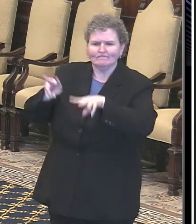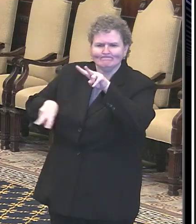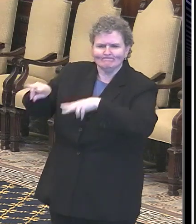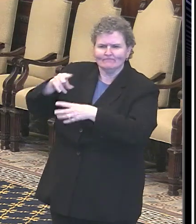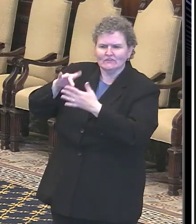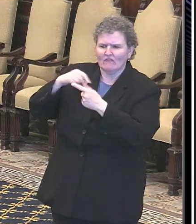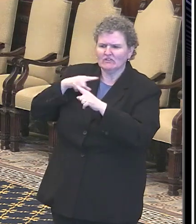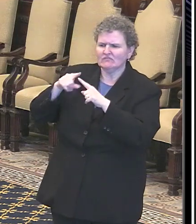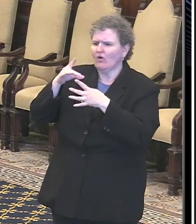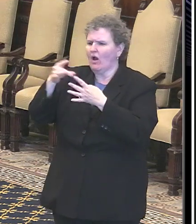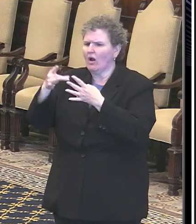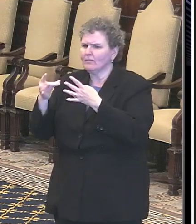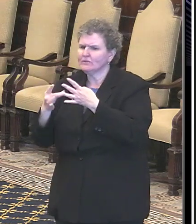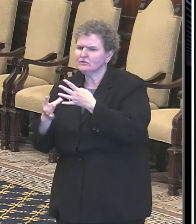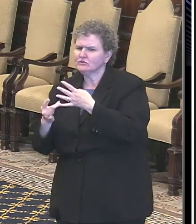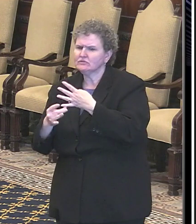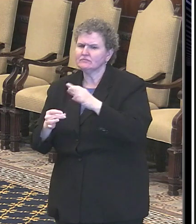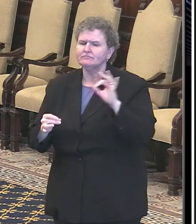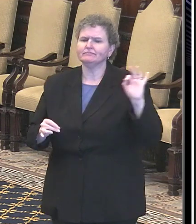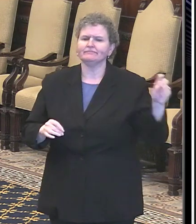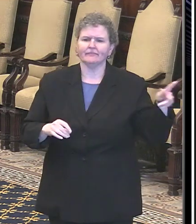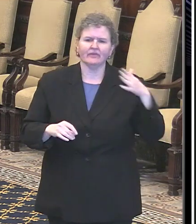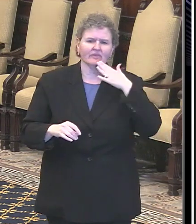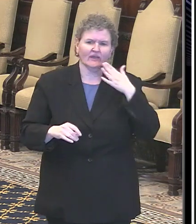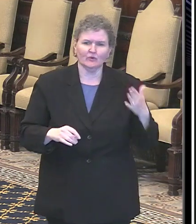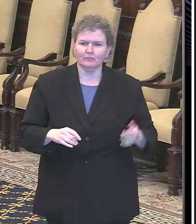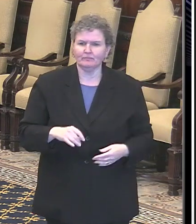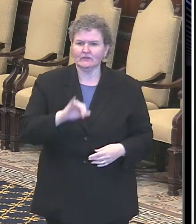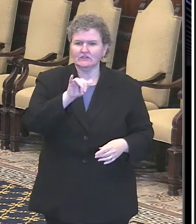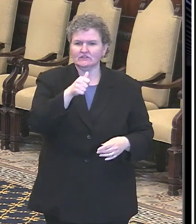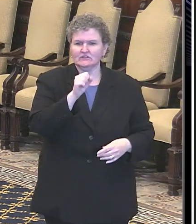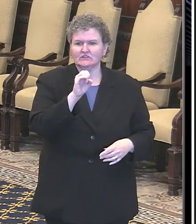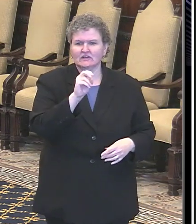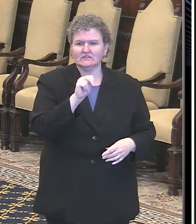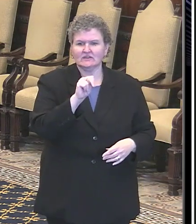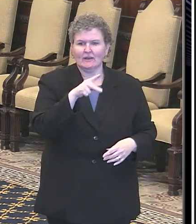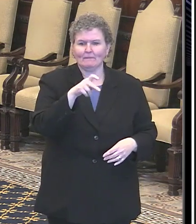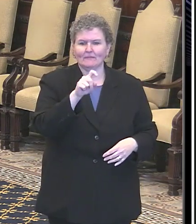Max. Jason Peters of Philly Weekly, you're up.